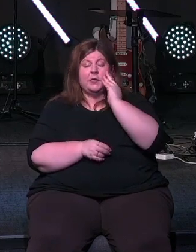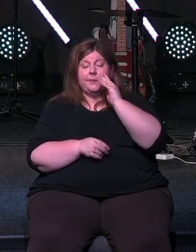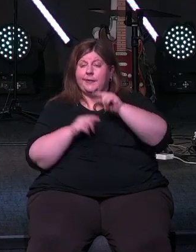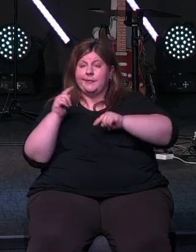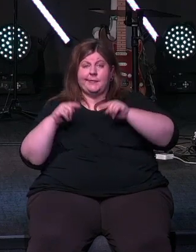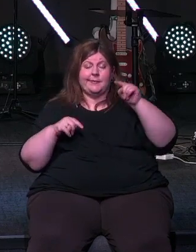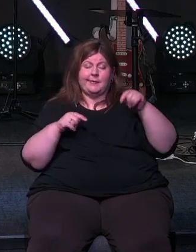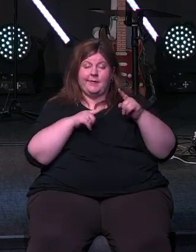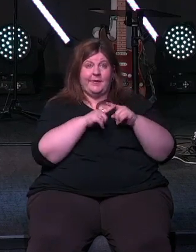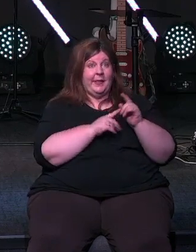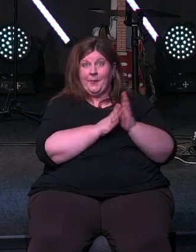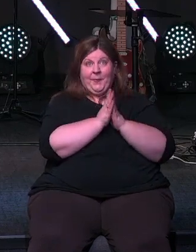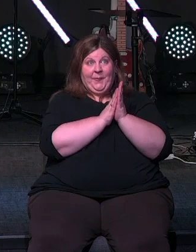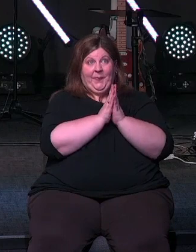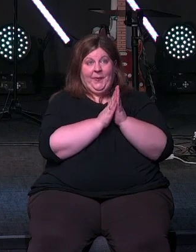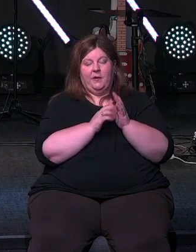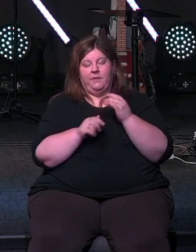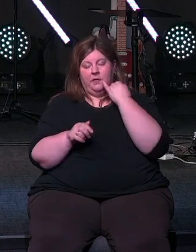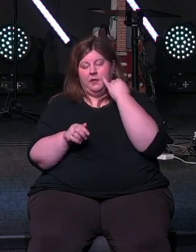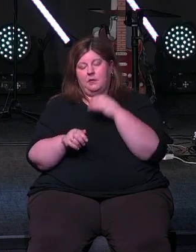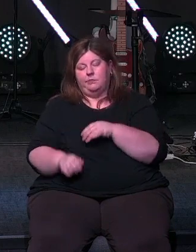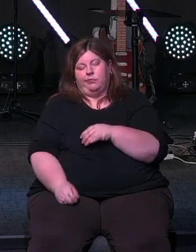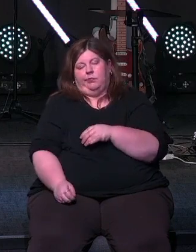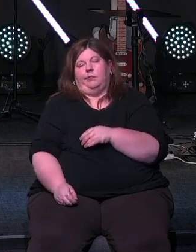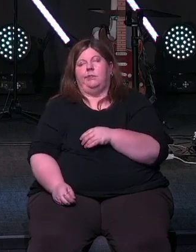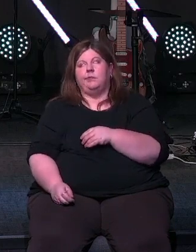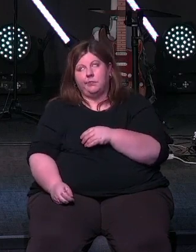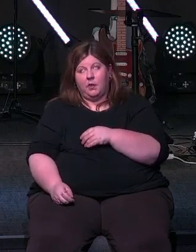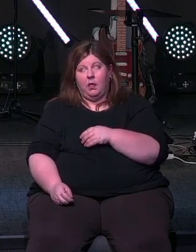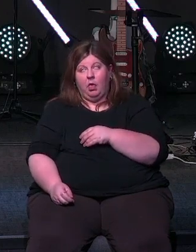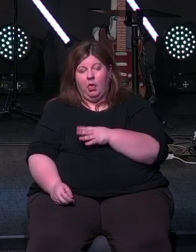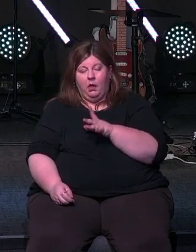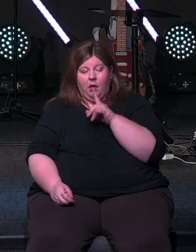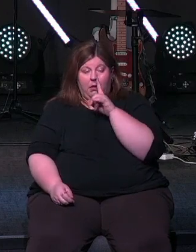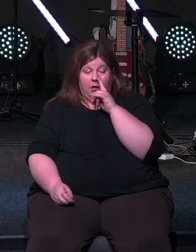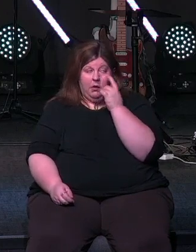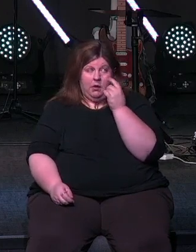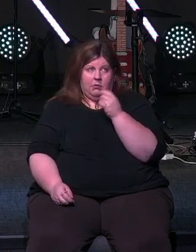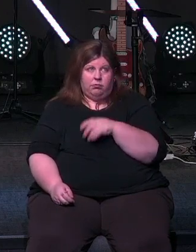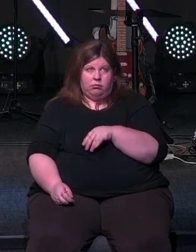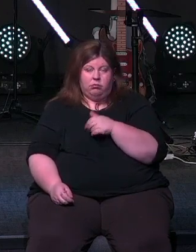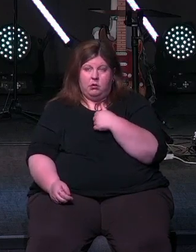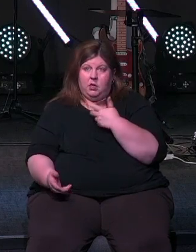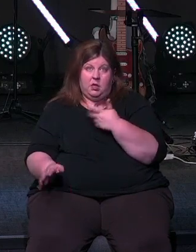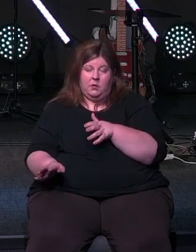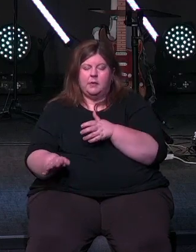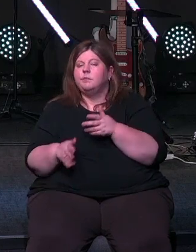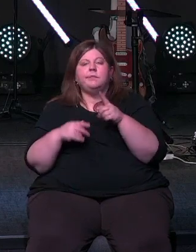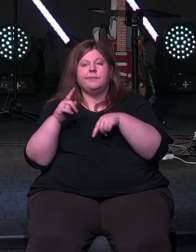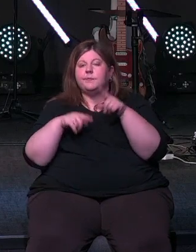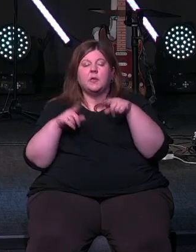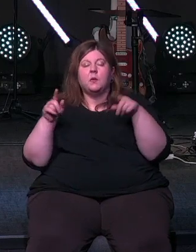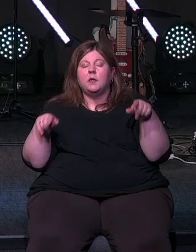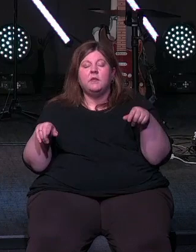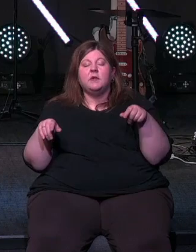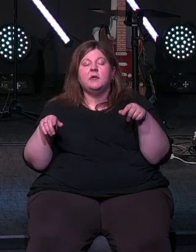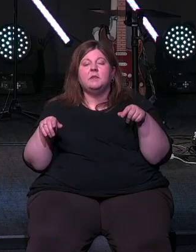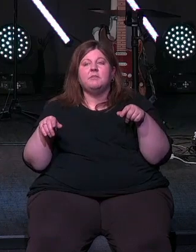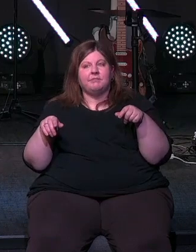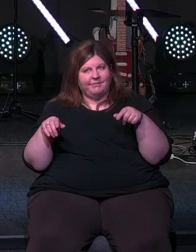now, if you're excited about this series or if you're like, bummer, I was not looking forward to this series, or anything in between, I